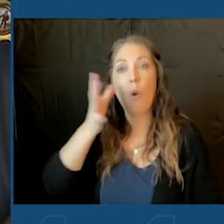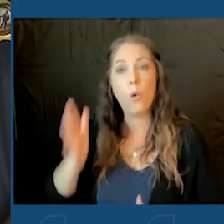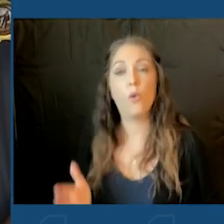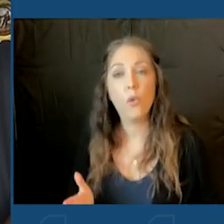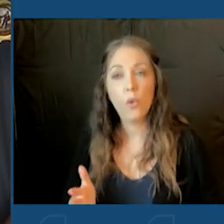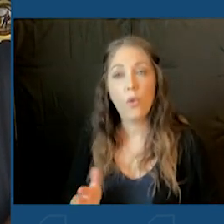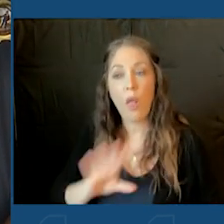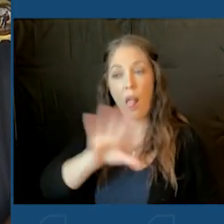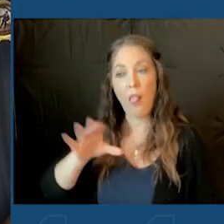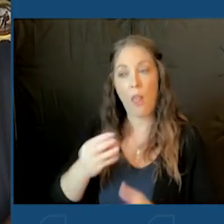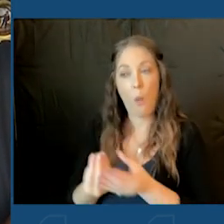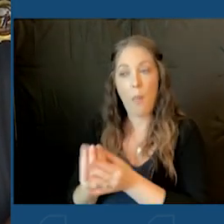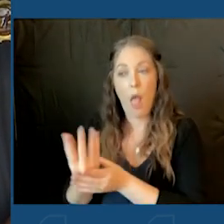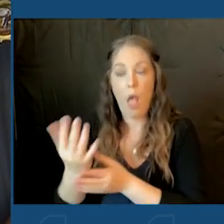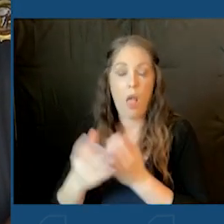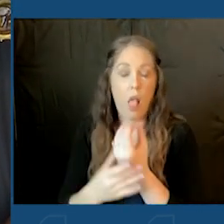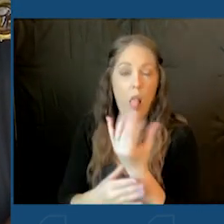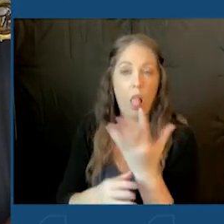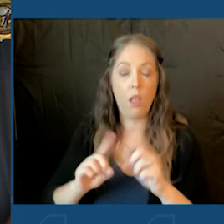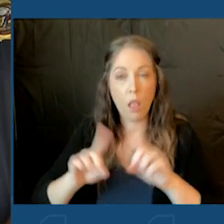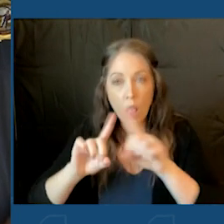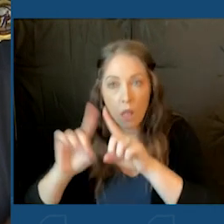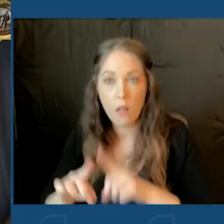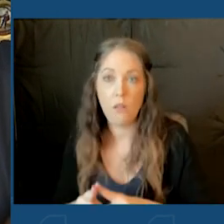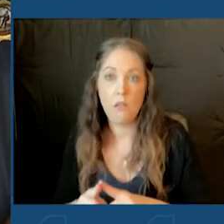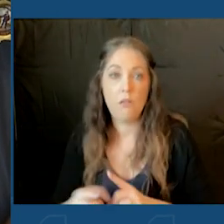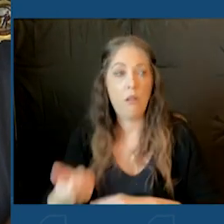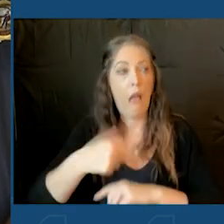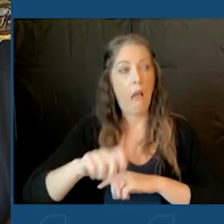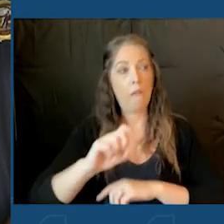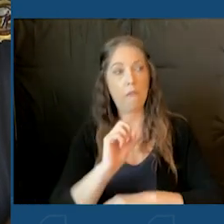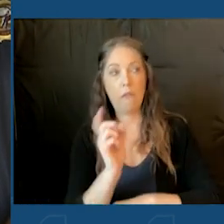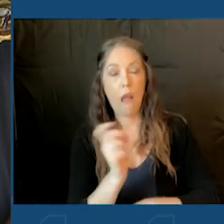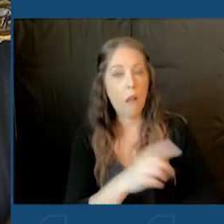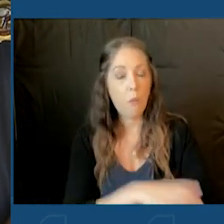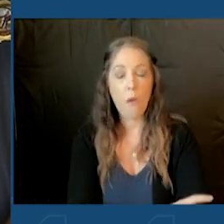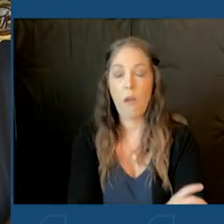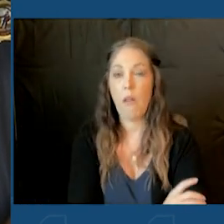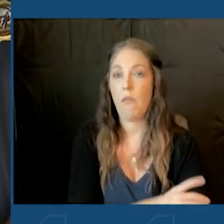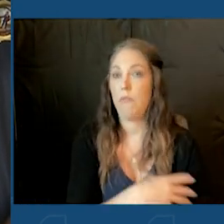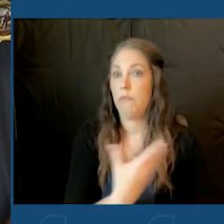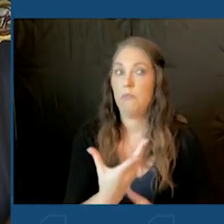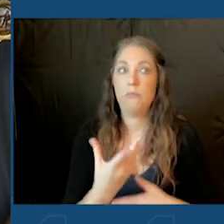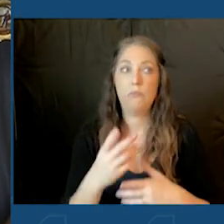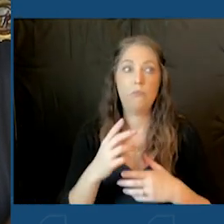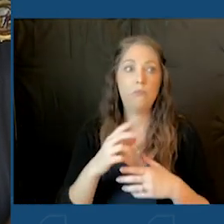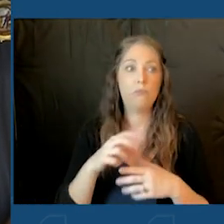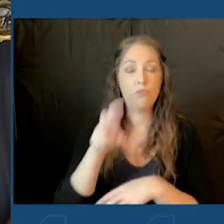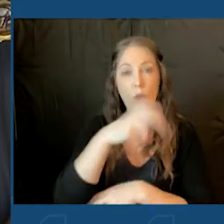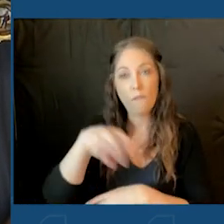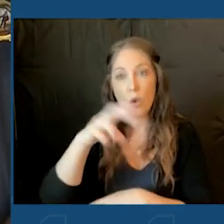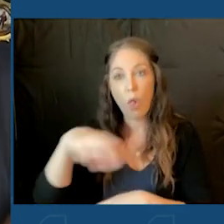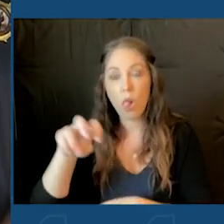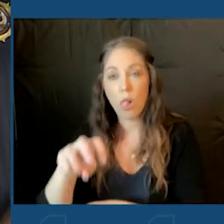with their crops. Ask anyone in the tourism industry, places up on Lake Ontario that had a 100-year